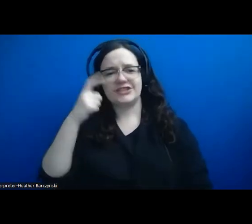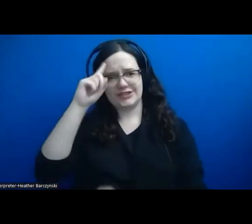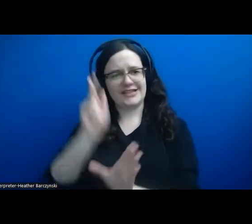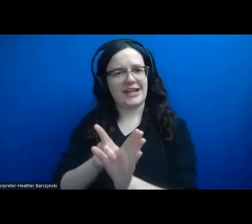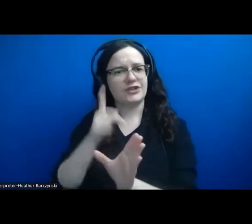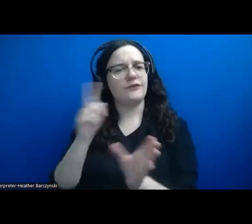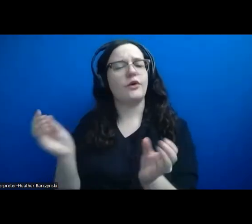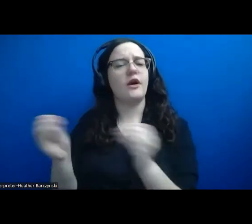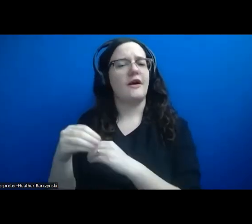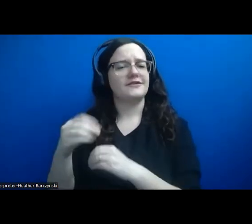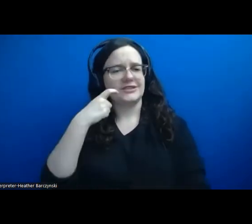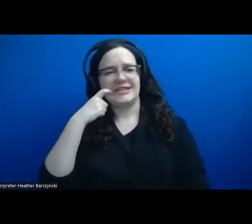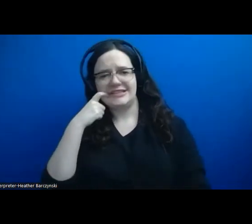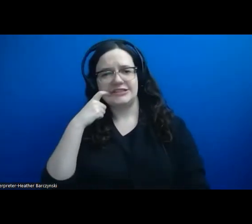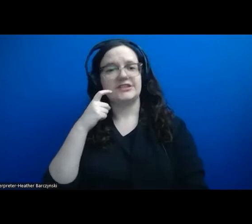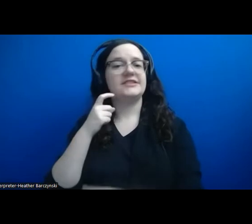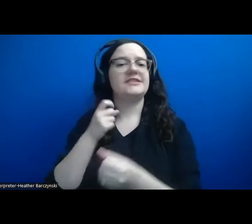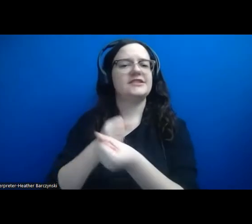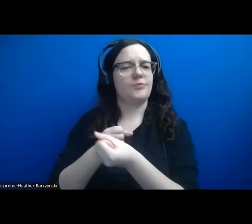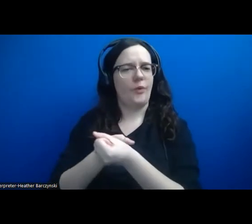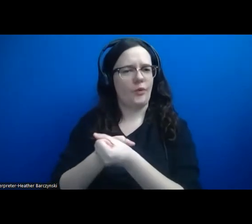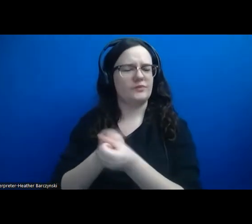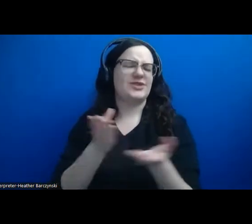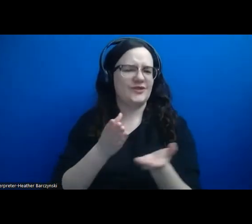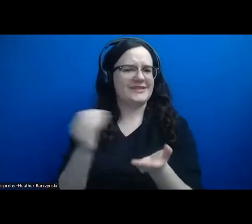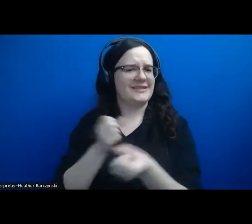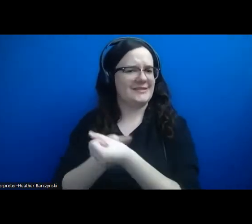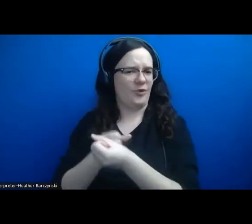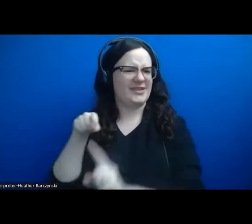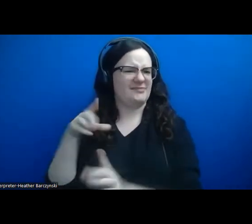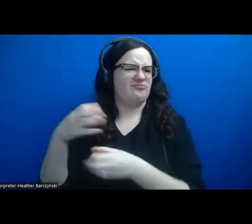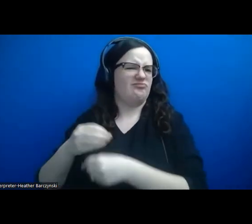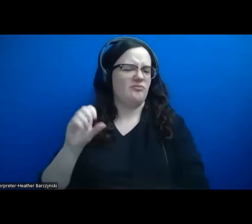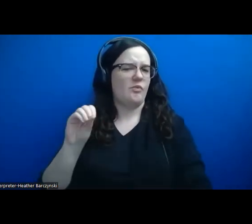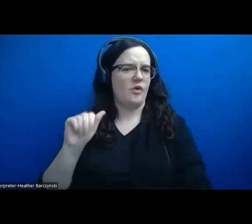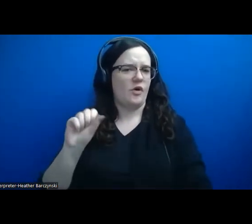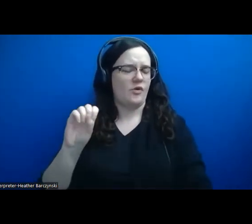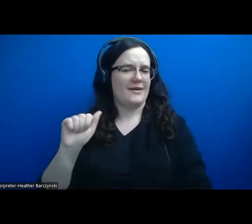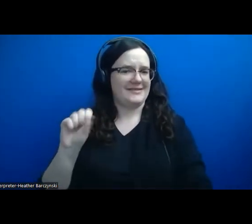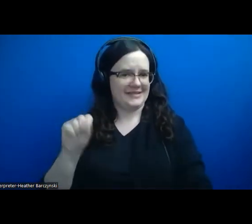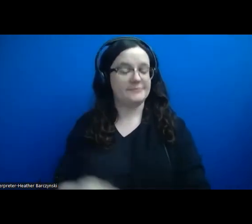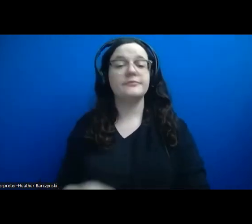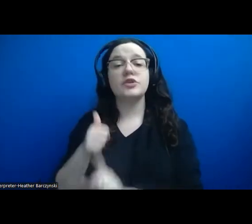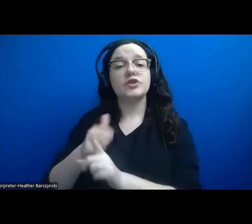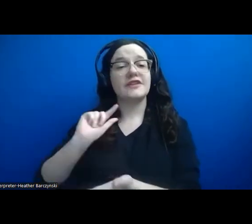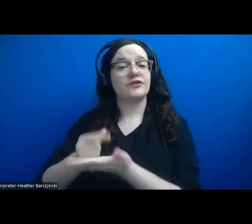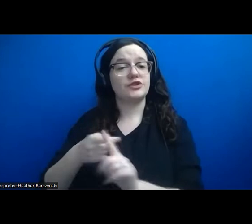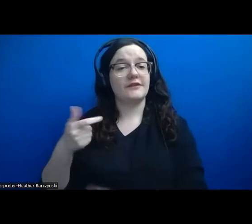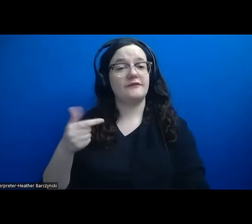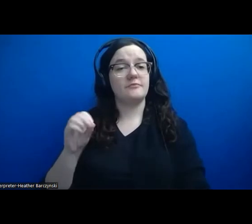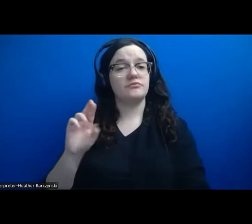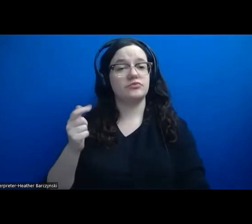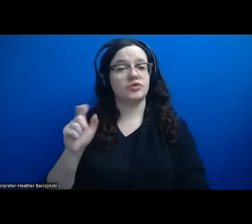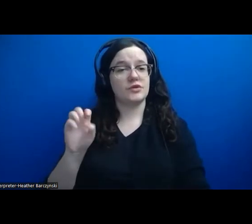Services and Supports, or OASIS. Dr. Grace Hennessy graduated from Georgetown University with a Bachelor of Science in